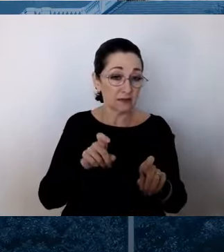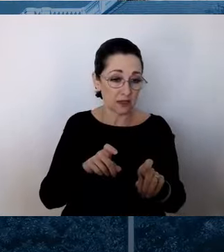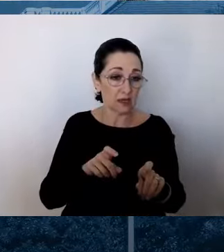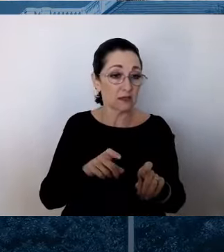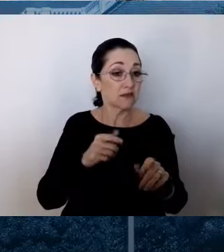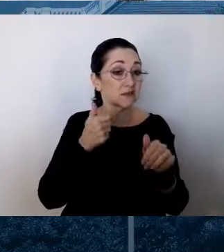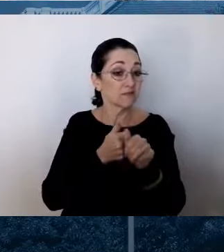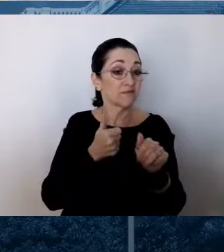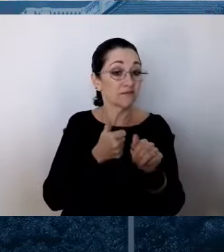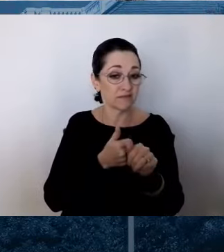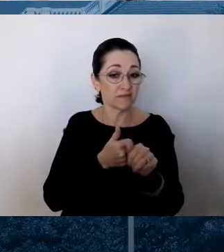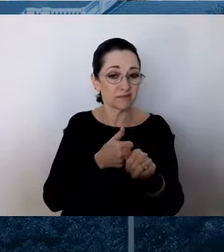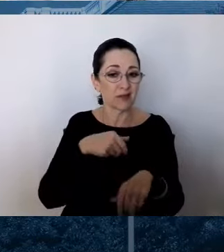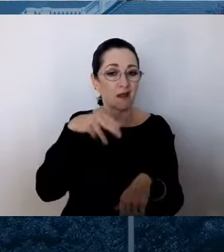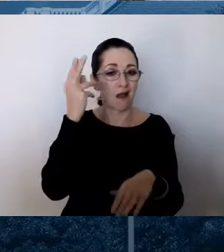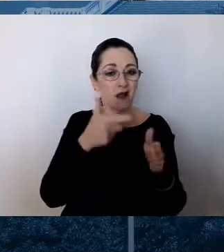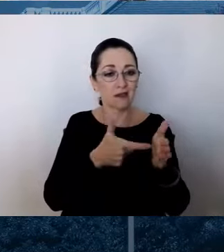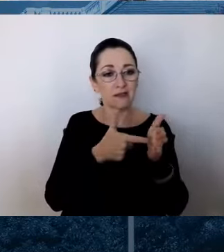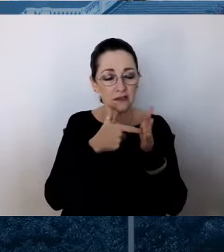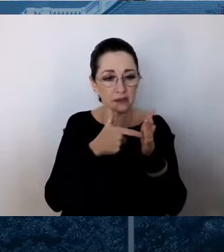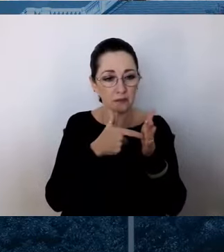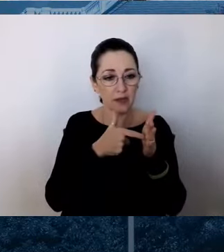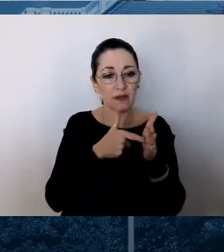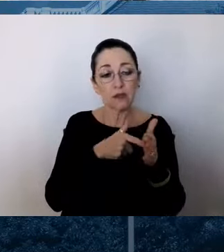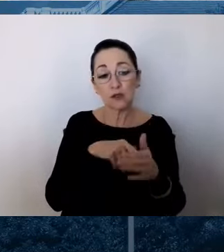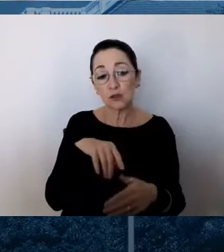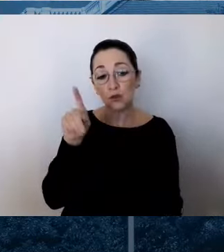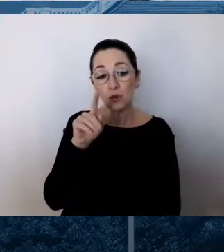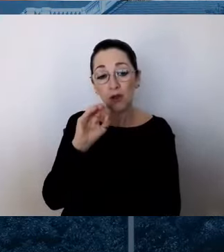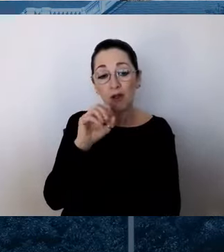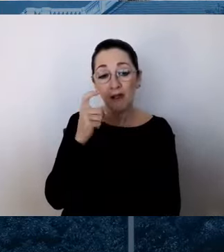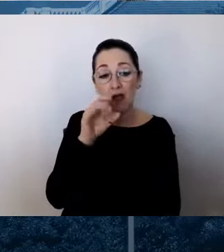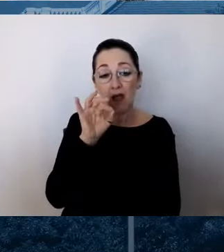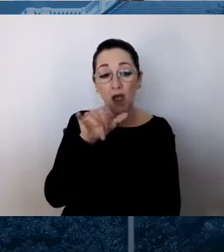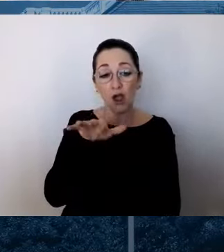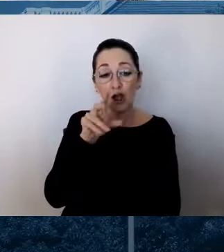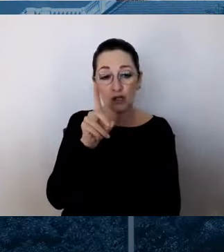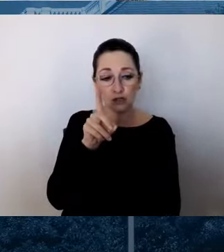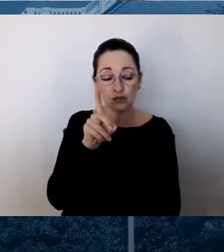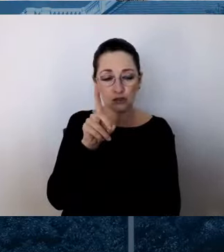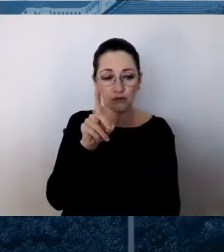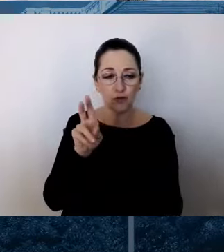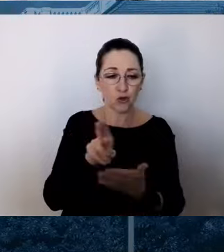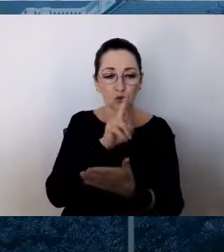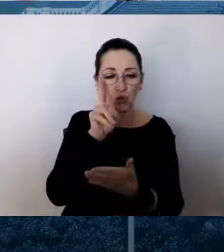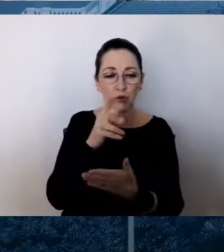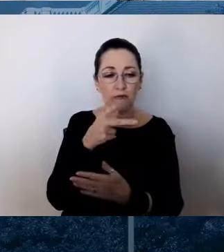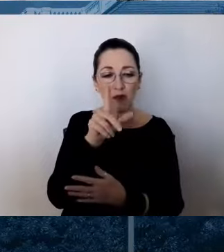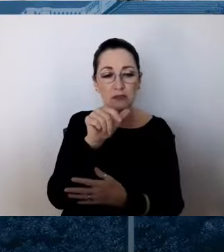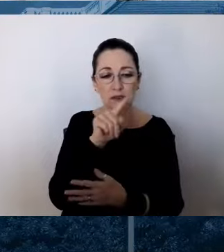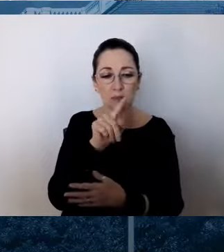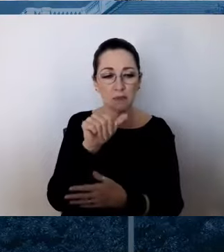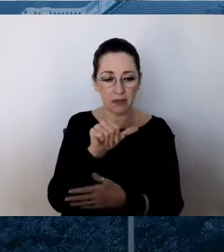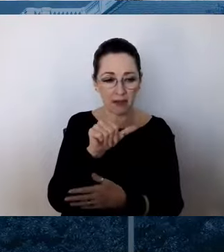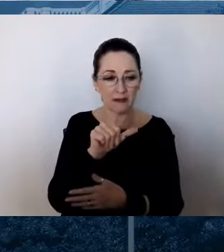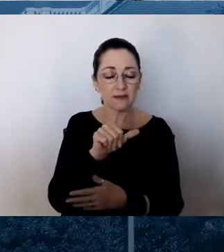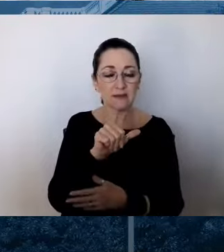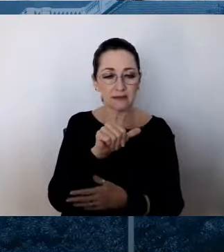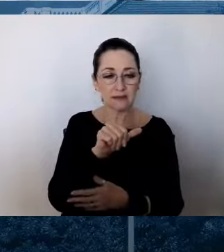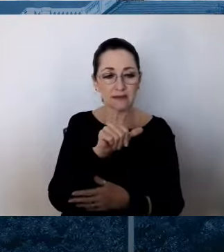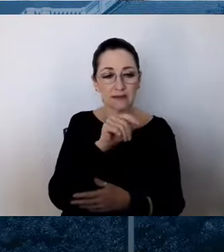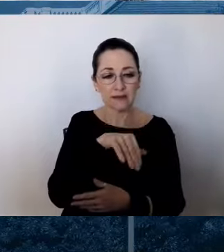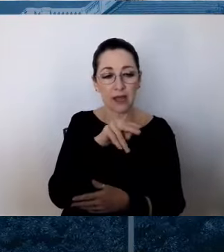demand at 3 sites. The Oxford, the University Plaza Health Clinic in Newark, Blue Hen Corporate Center down